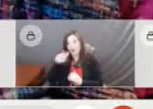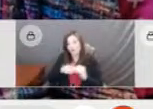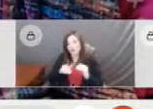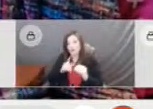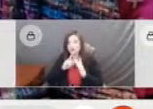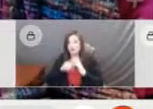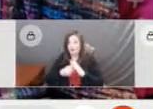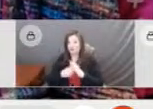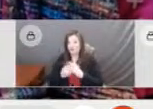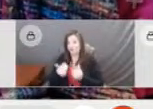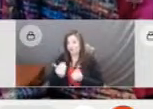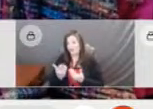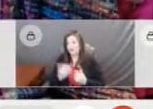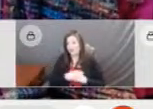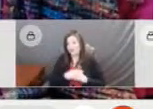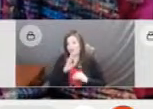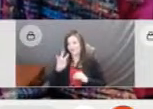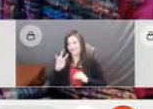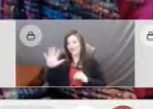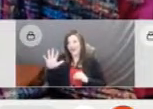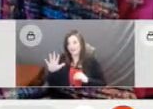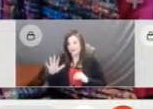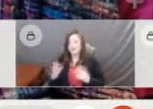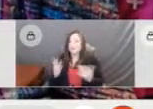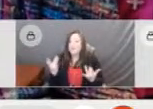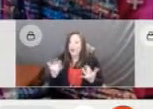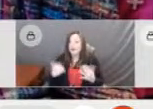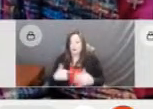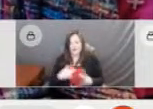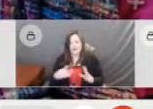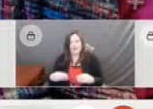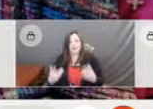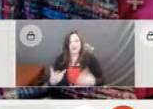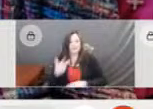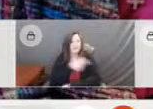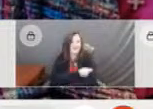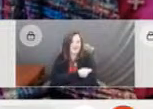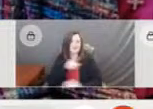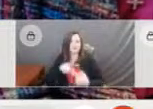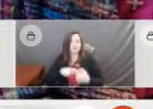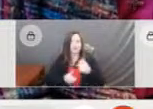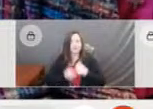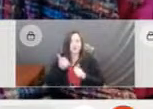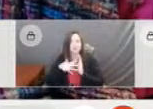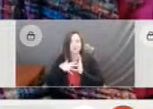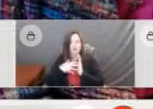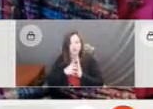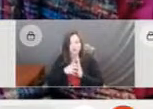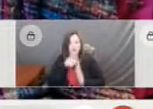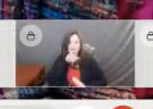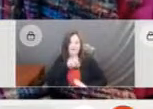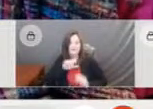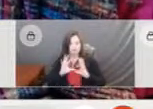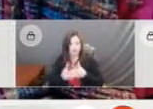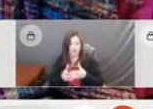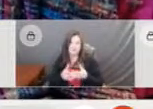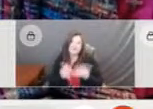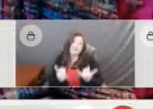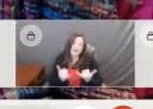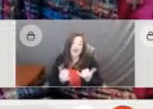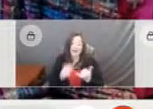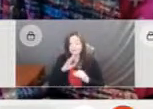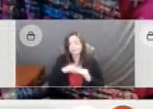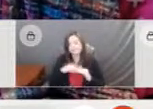recommended, so that we can vaccinate the most vulnerable age groups in Arkansas, which for now is